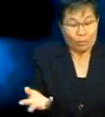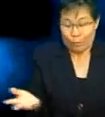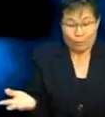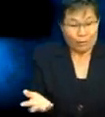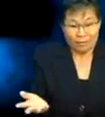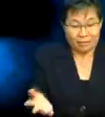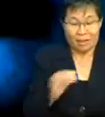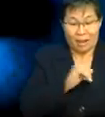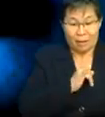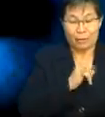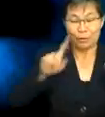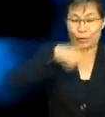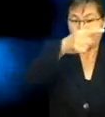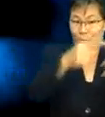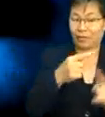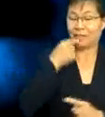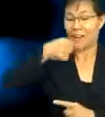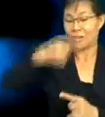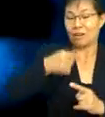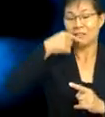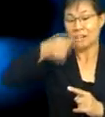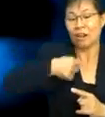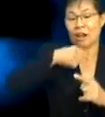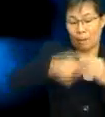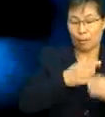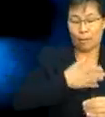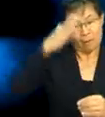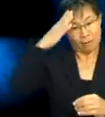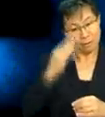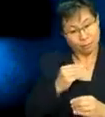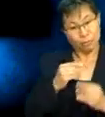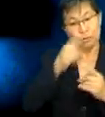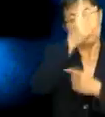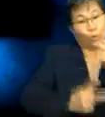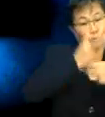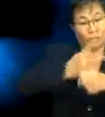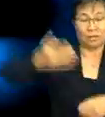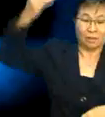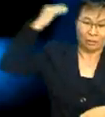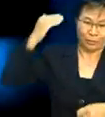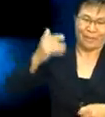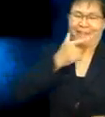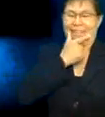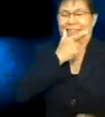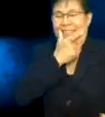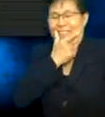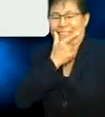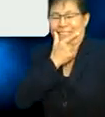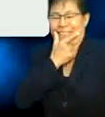Well, I'm going to tell you about my experience 2 years ago.